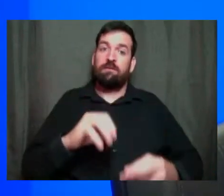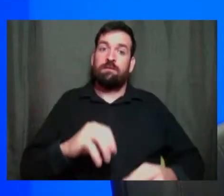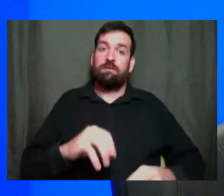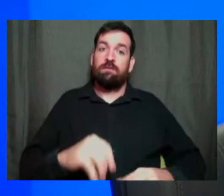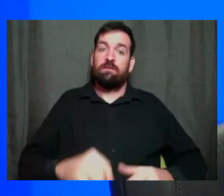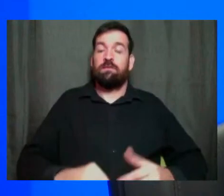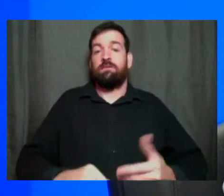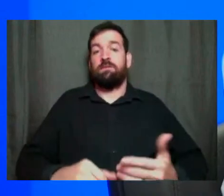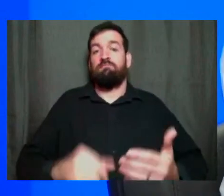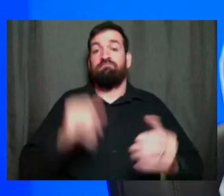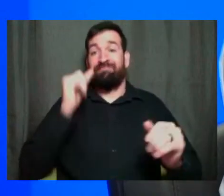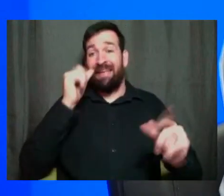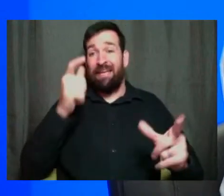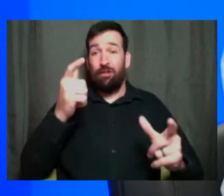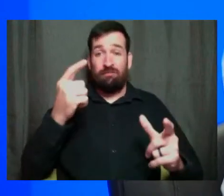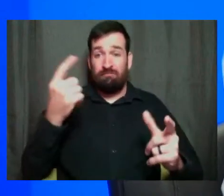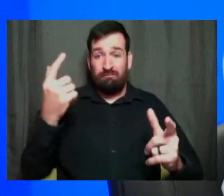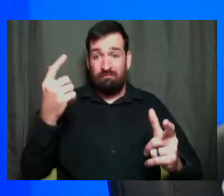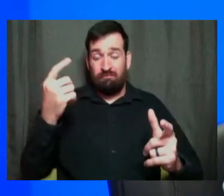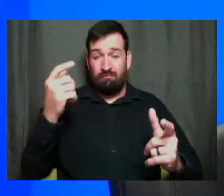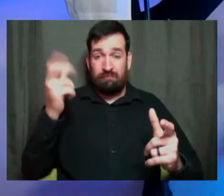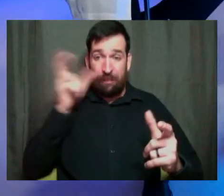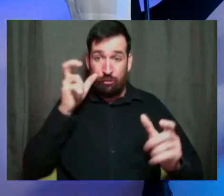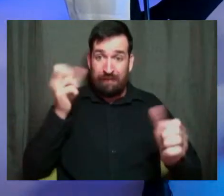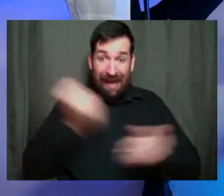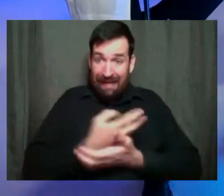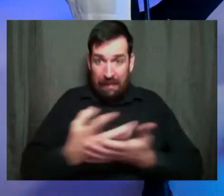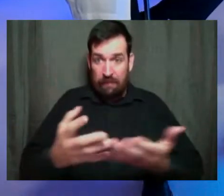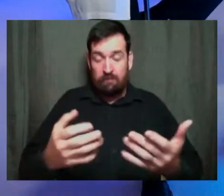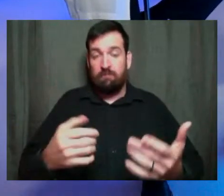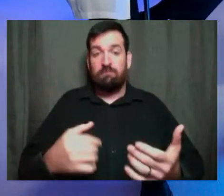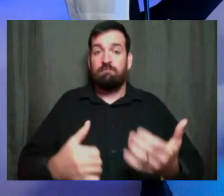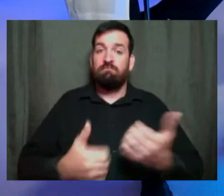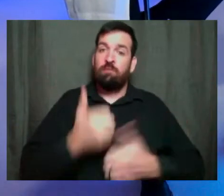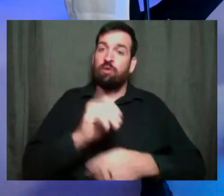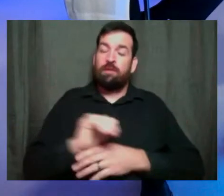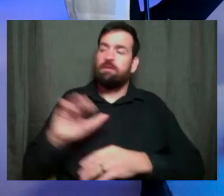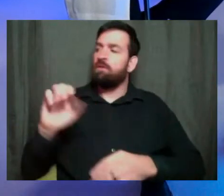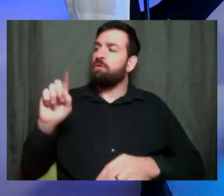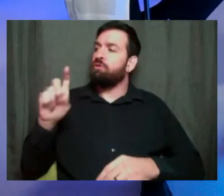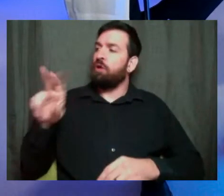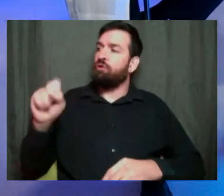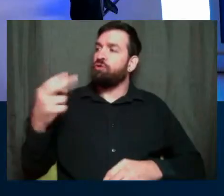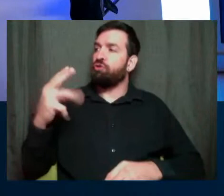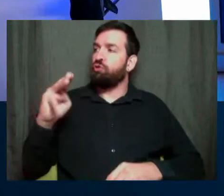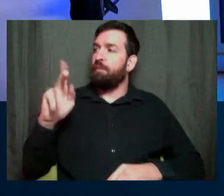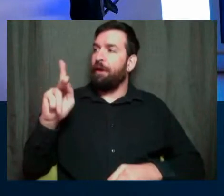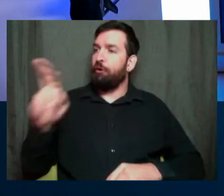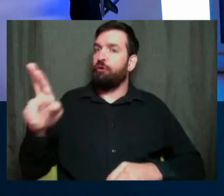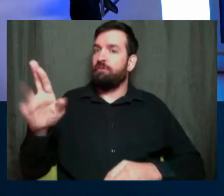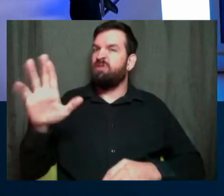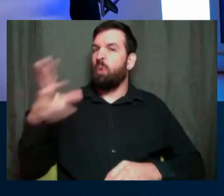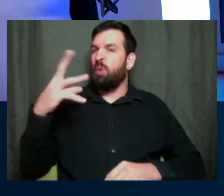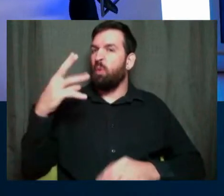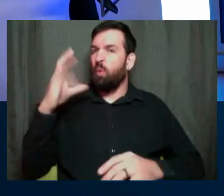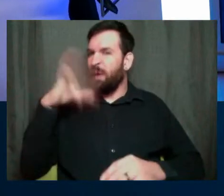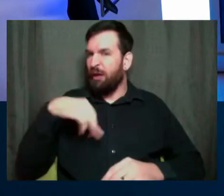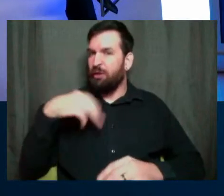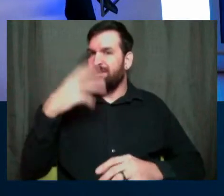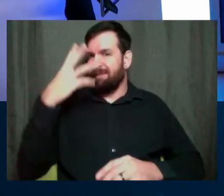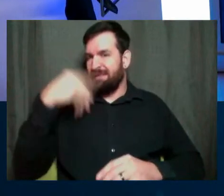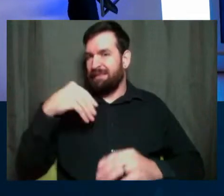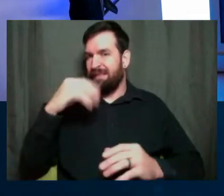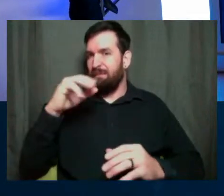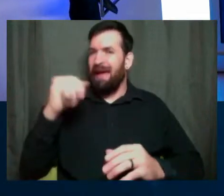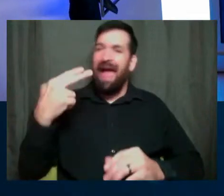hear anything. So that's why I wear 'em most nights. All right, Dr. Shoemaker, we're coming for you soon to find out what your weird sleep habits are. I just have to ask you to get you. What